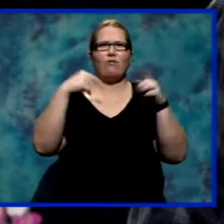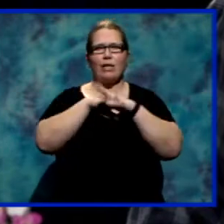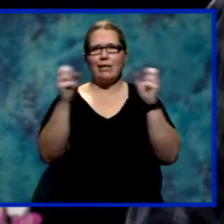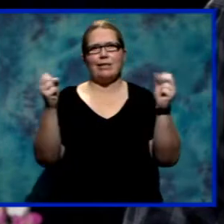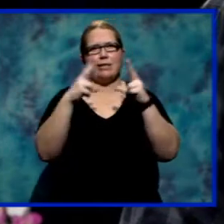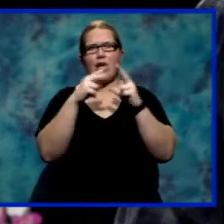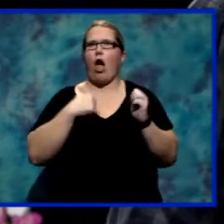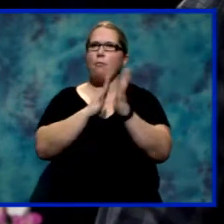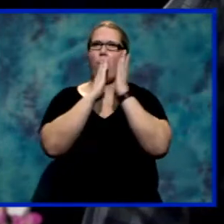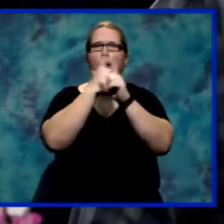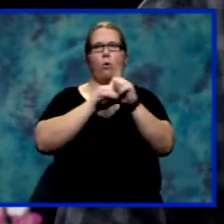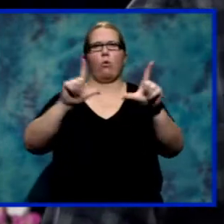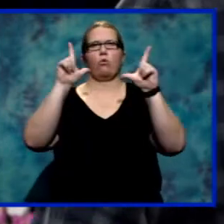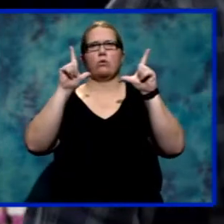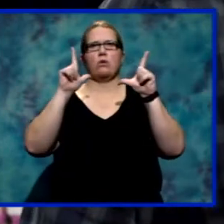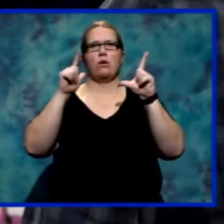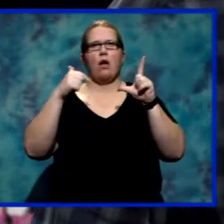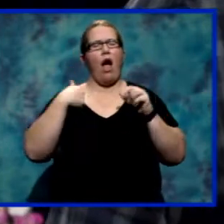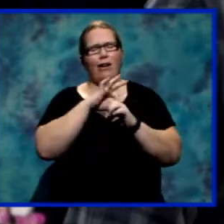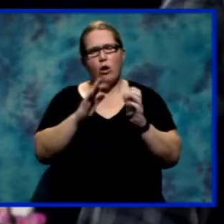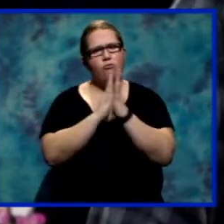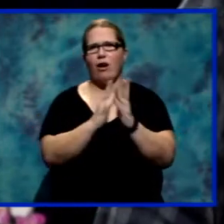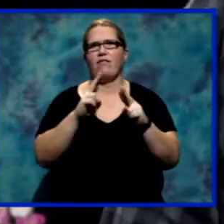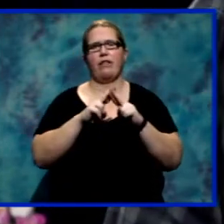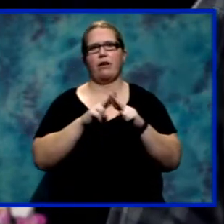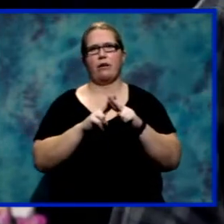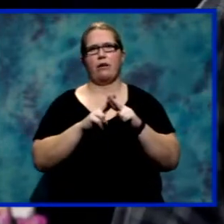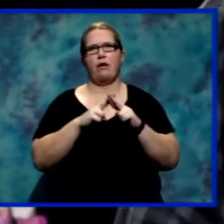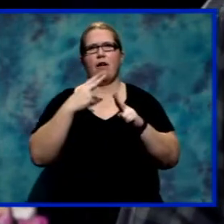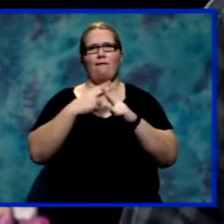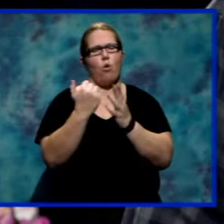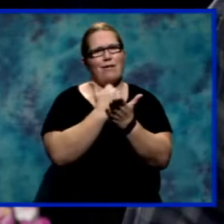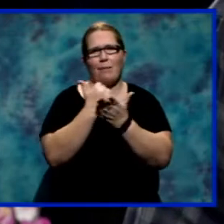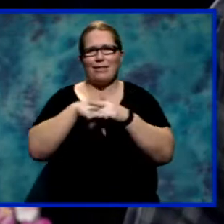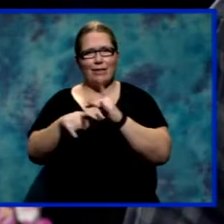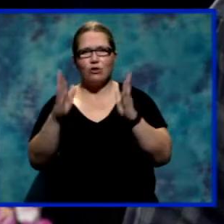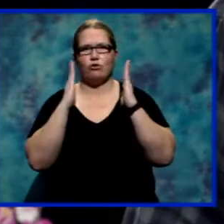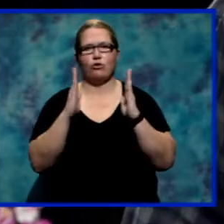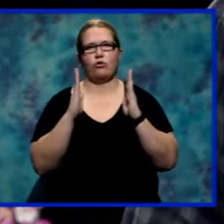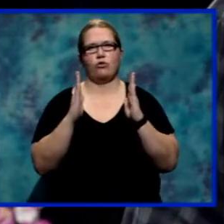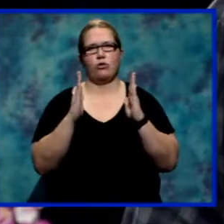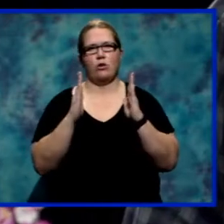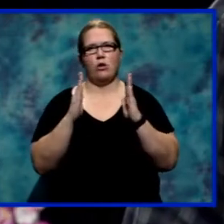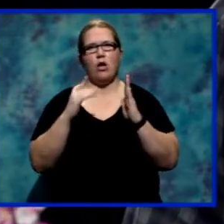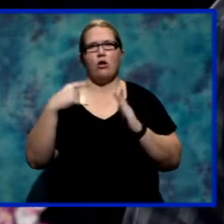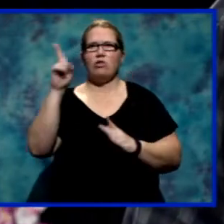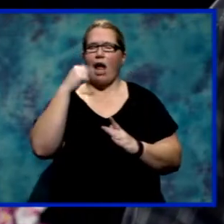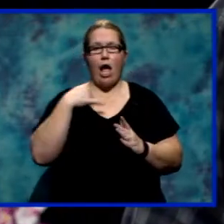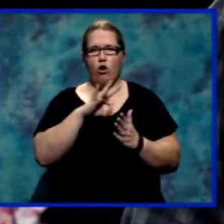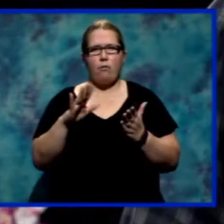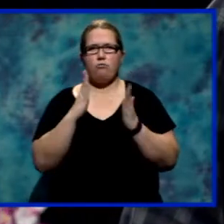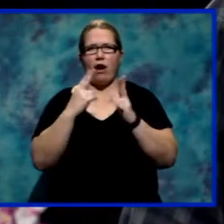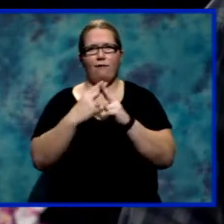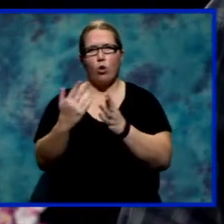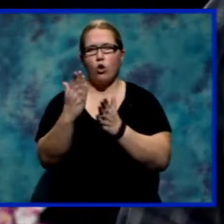Lord. I don't pray, Father, for numbers in this church. Today I don't even pray for a